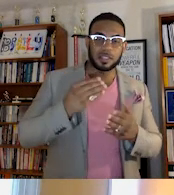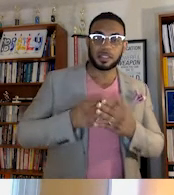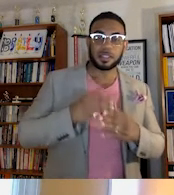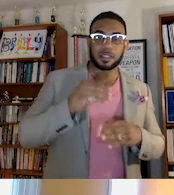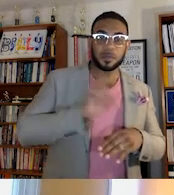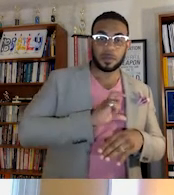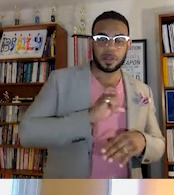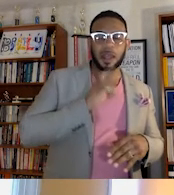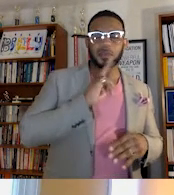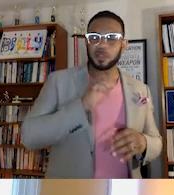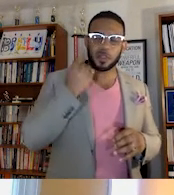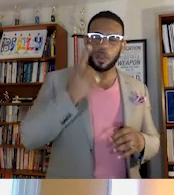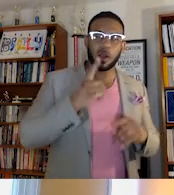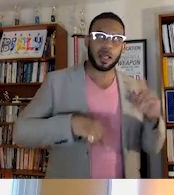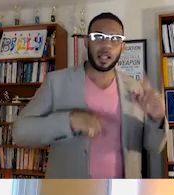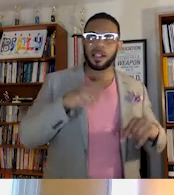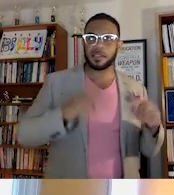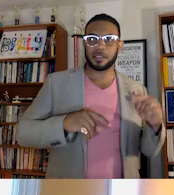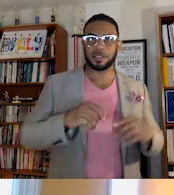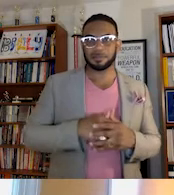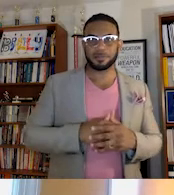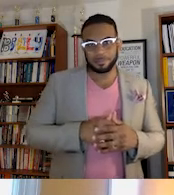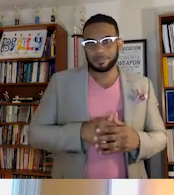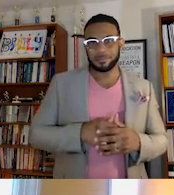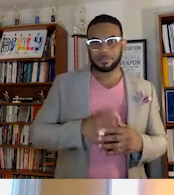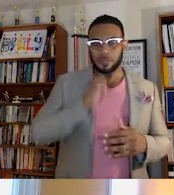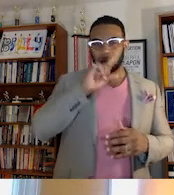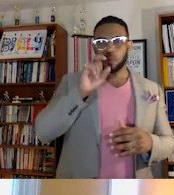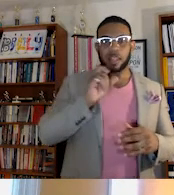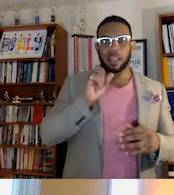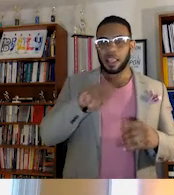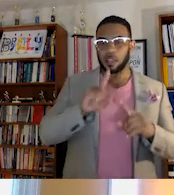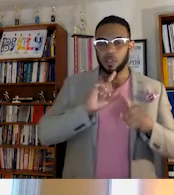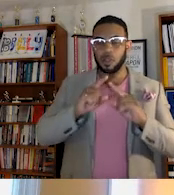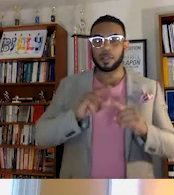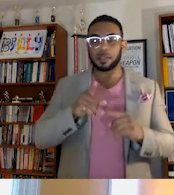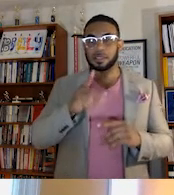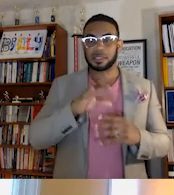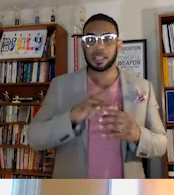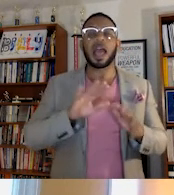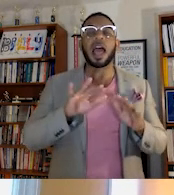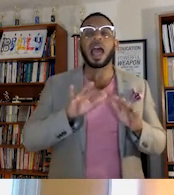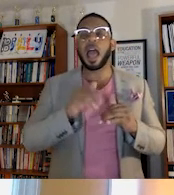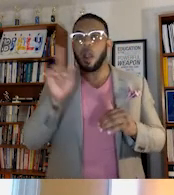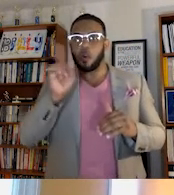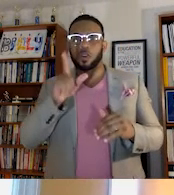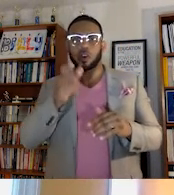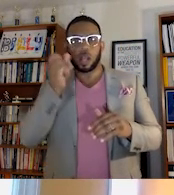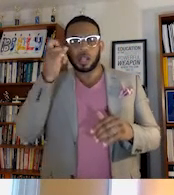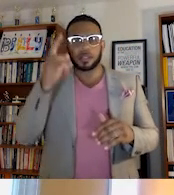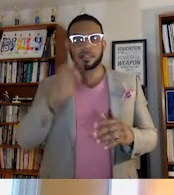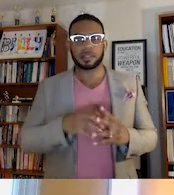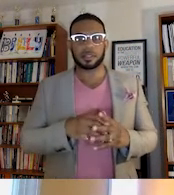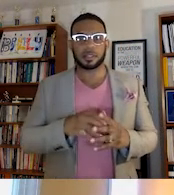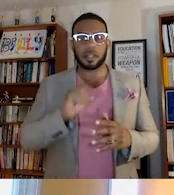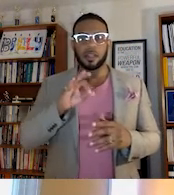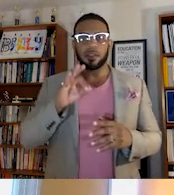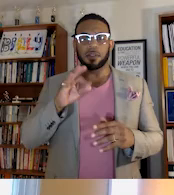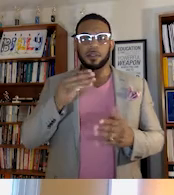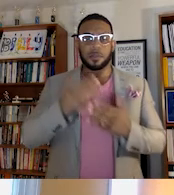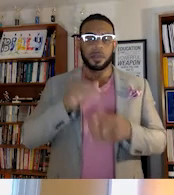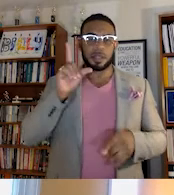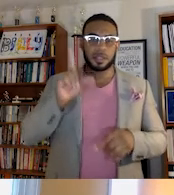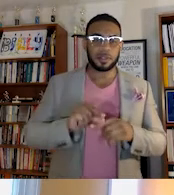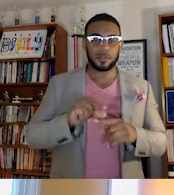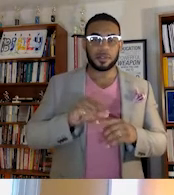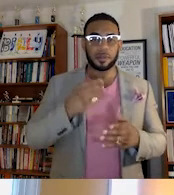right? Because I'm sure, as all of you know, and this is the next, it was a question as he's talking, what is your understanding of defund the